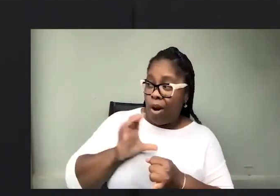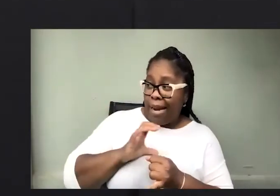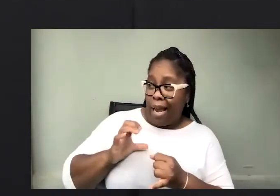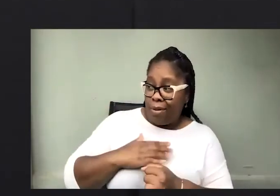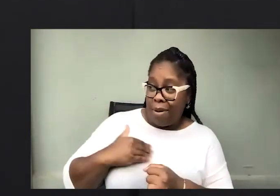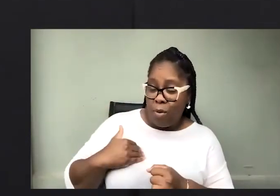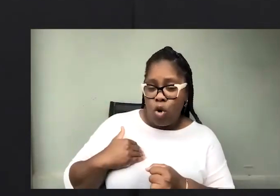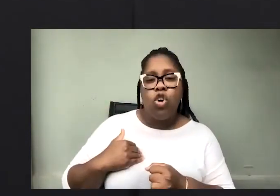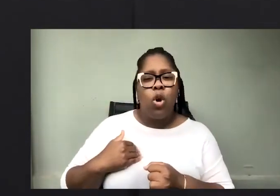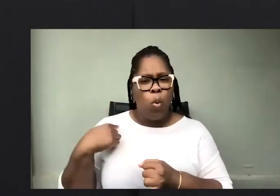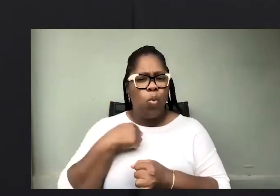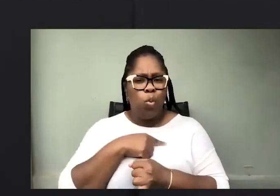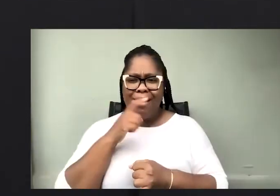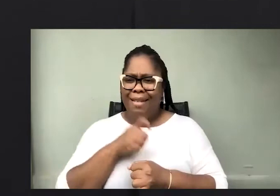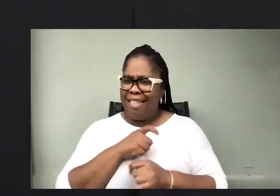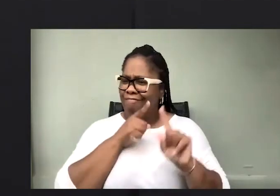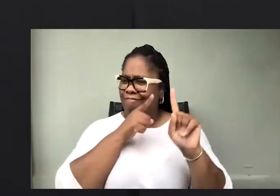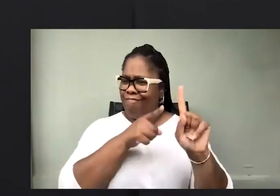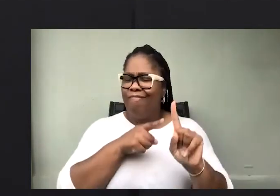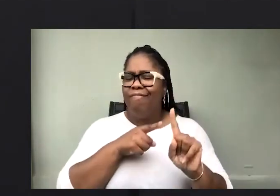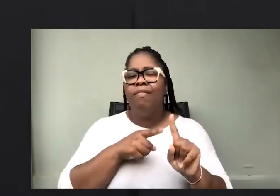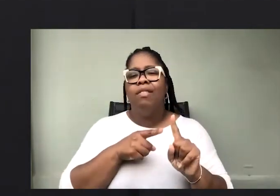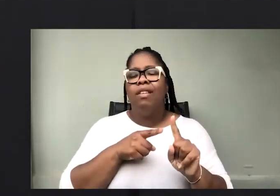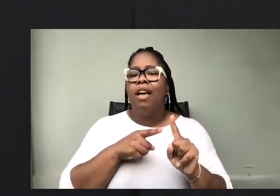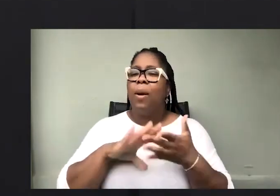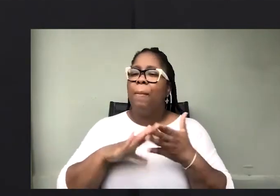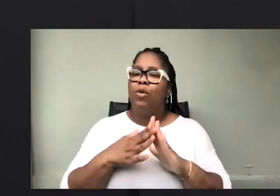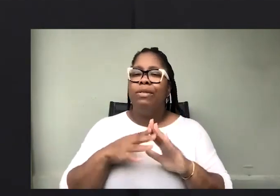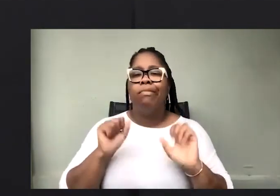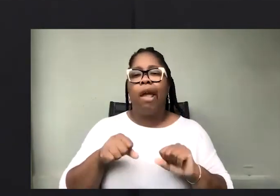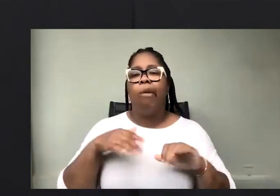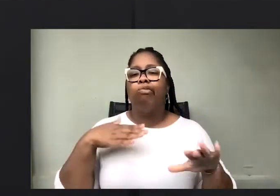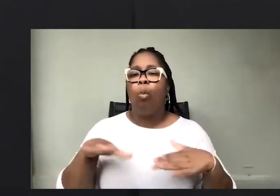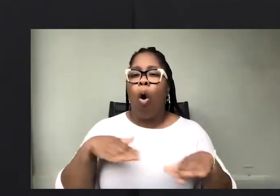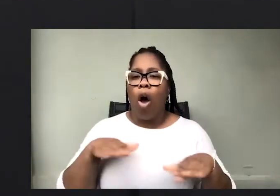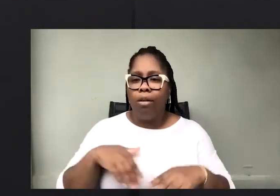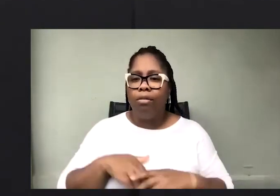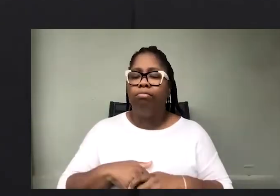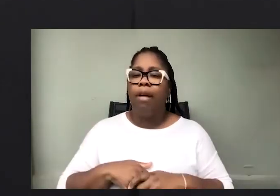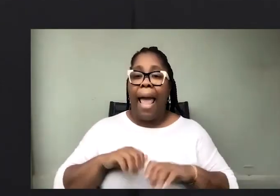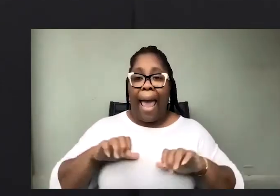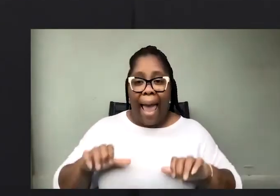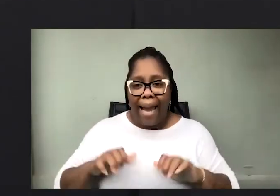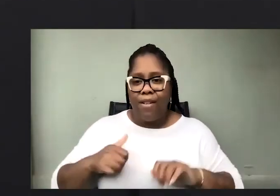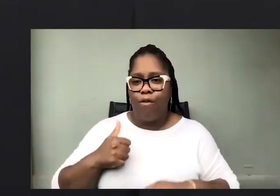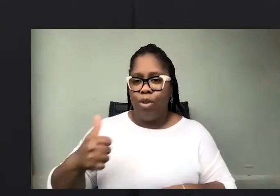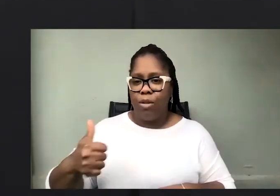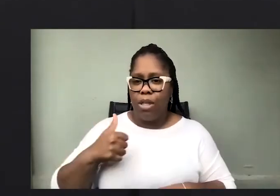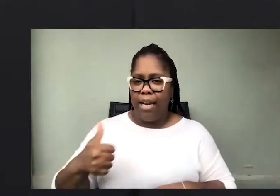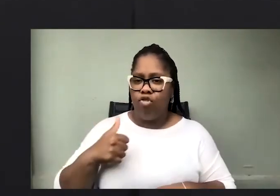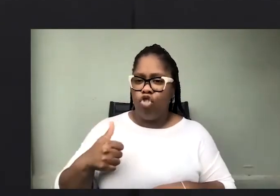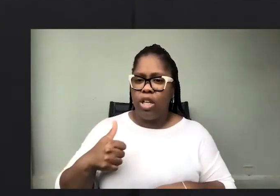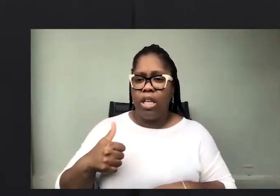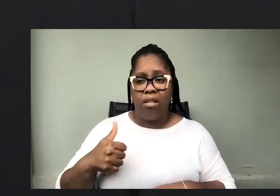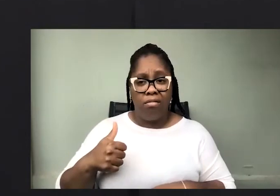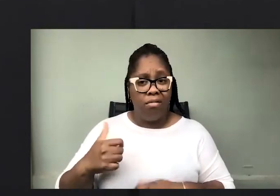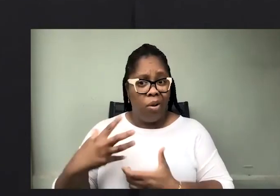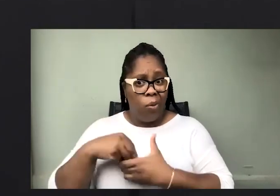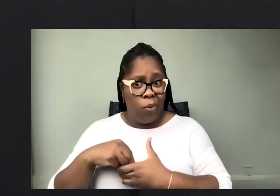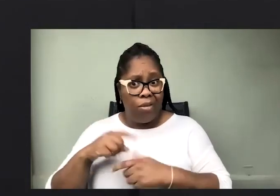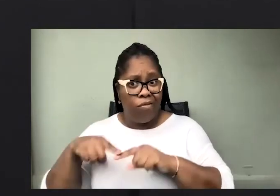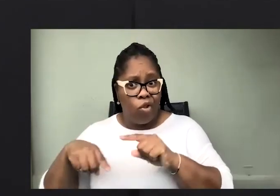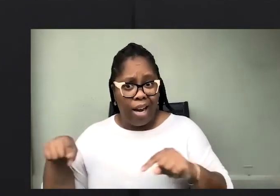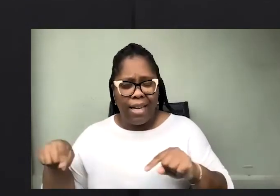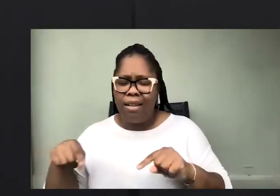we need to start to look towards walkable communities, active transportation in the sense of all types of forms. We